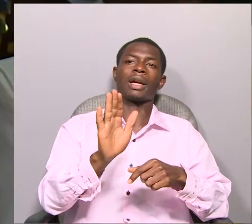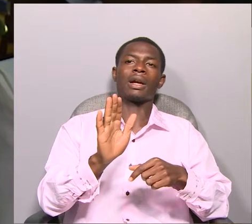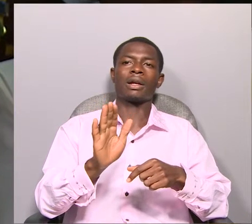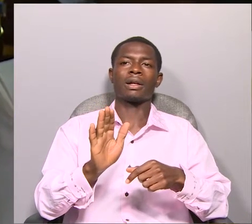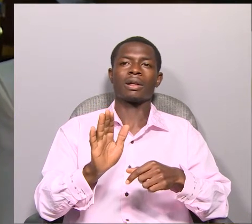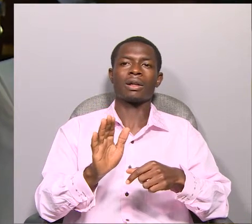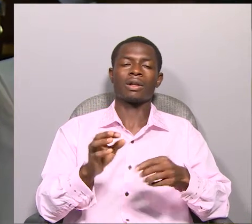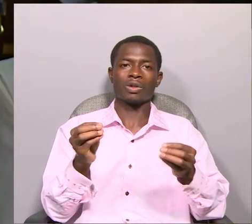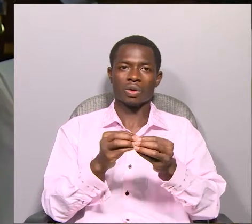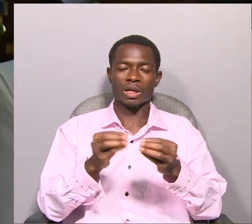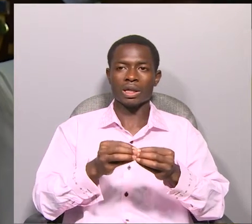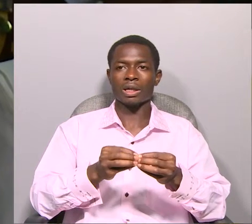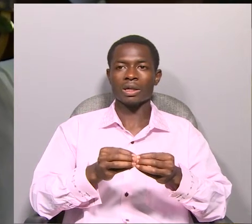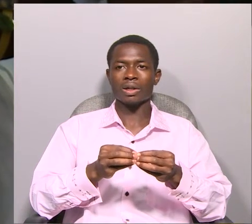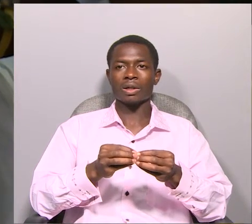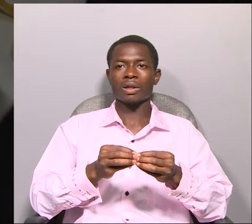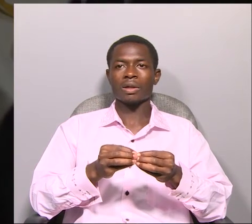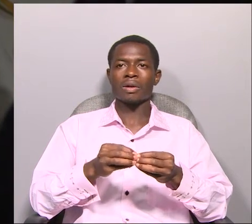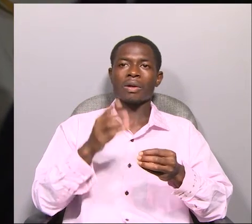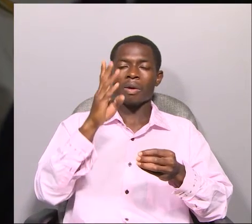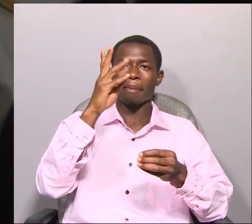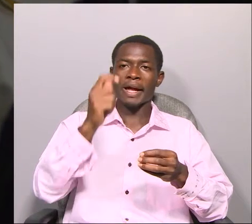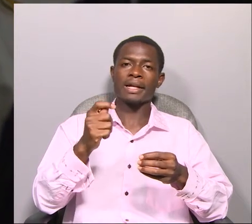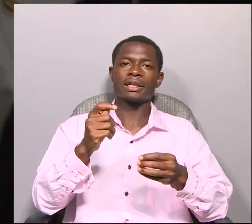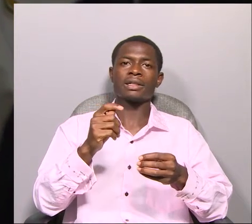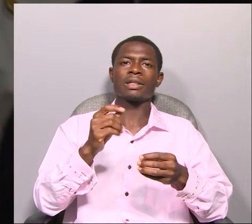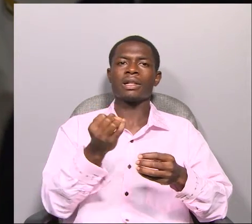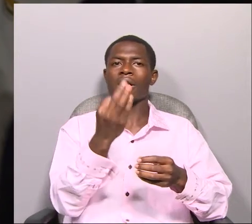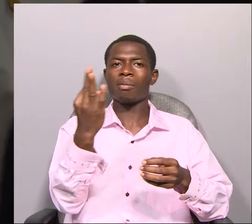it is bearing fruits. We have quite a number of companies,